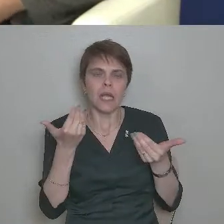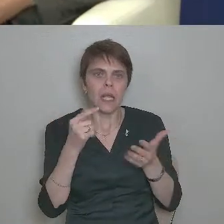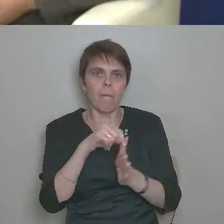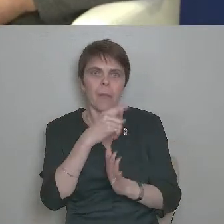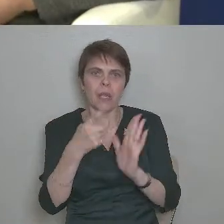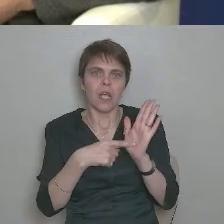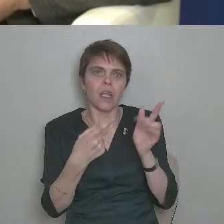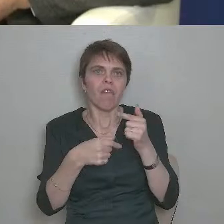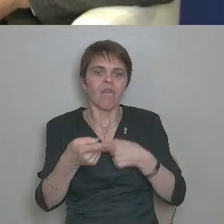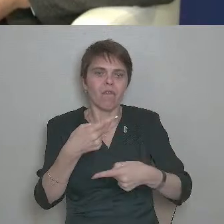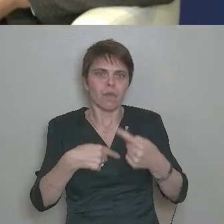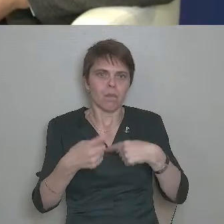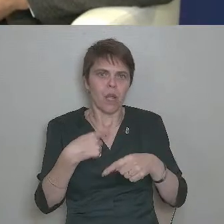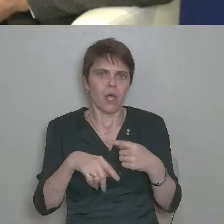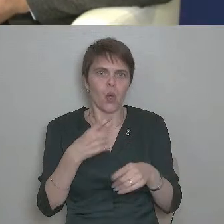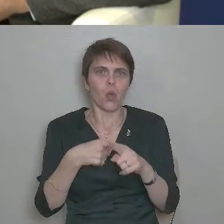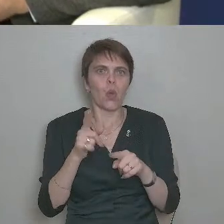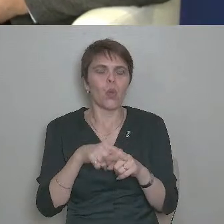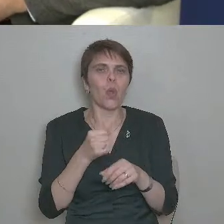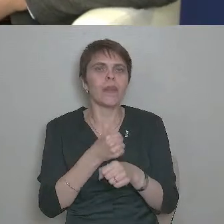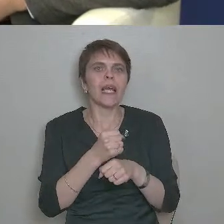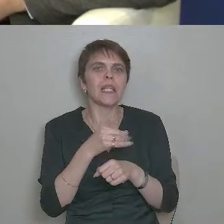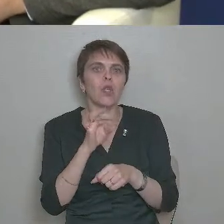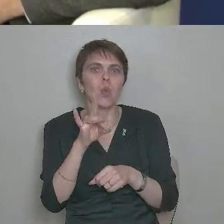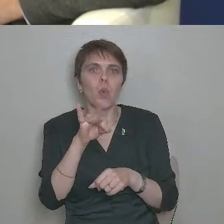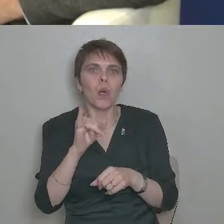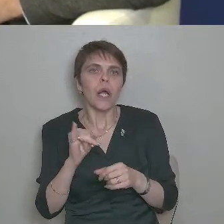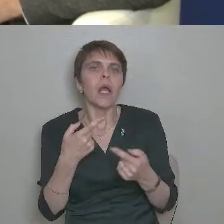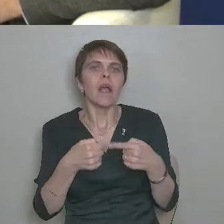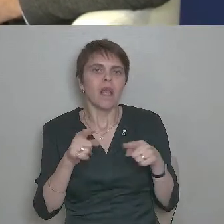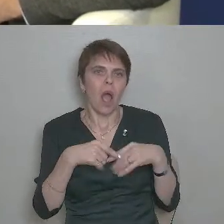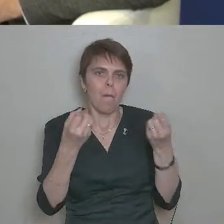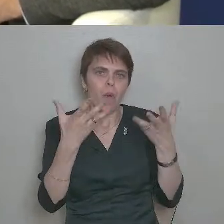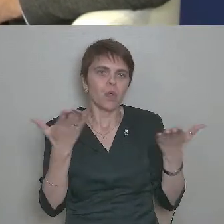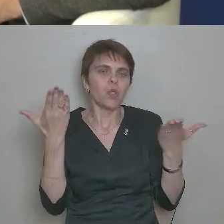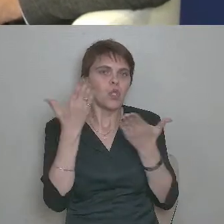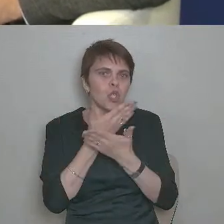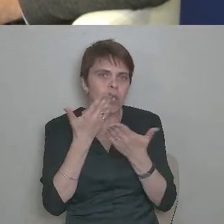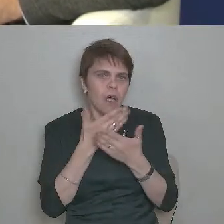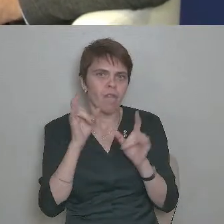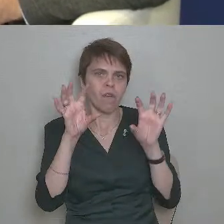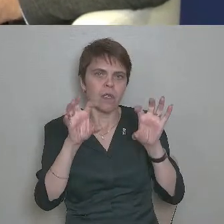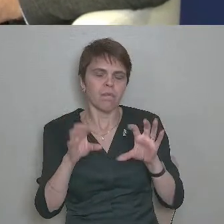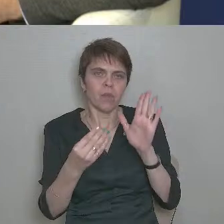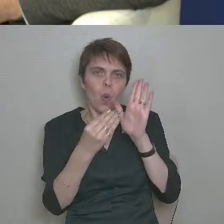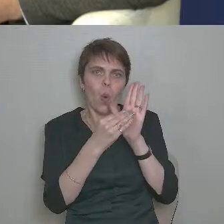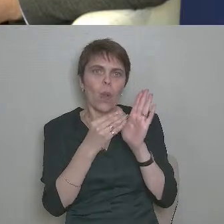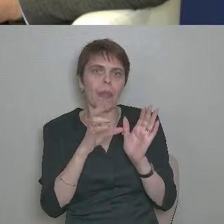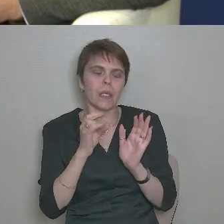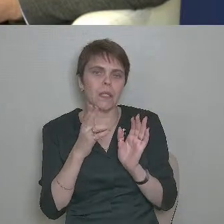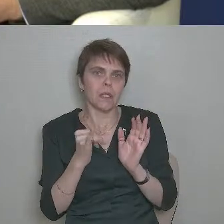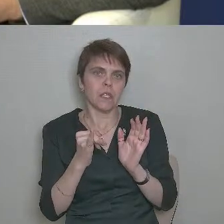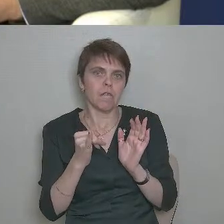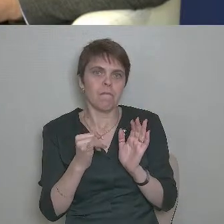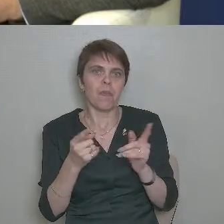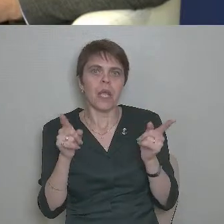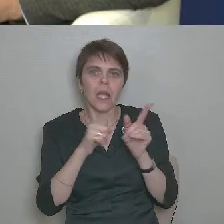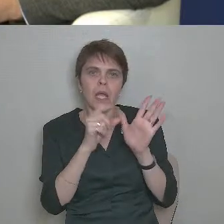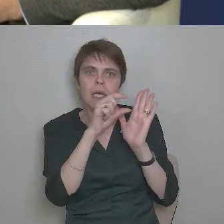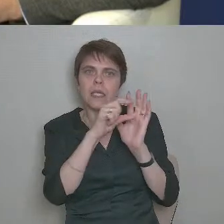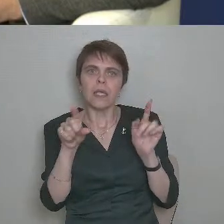a procedure. Maybe the last question, going back to the authoritarian manner of governing under the dictatorship.